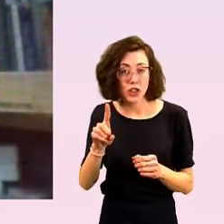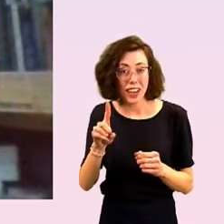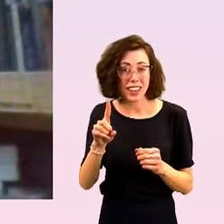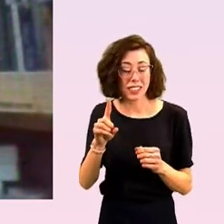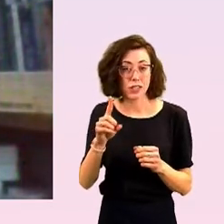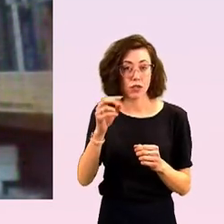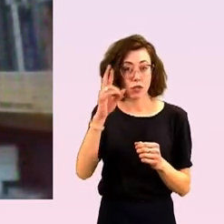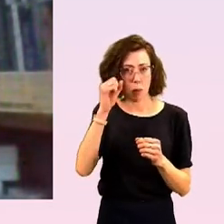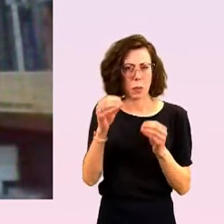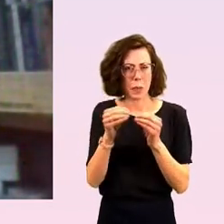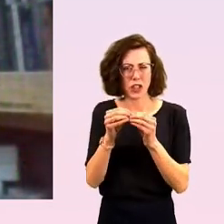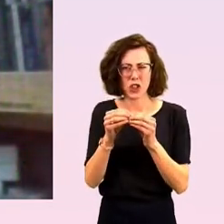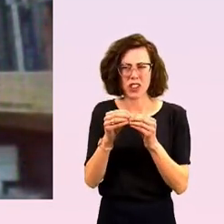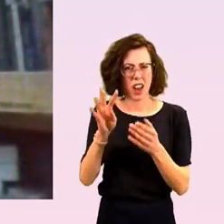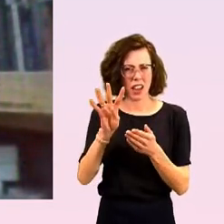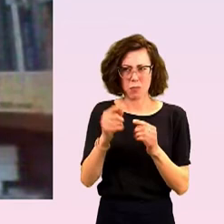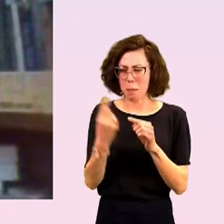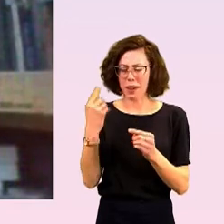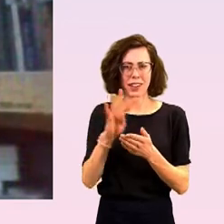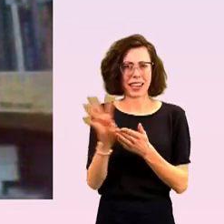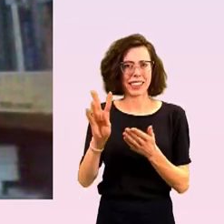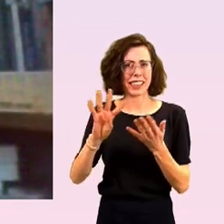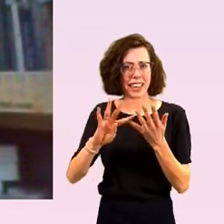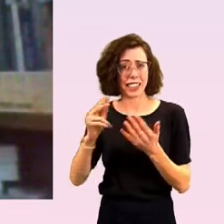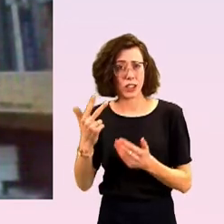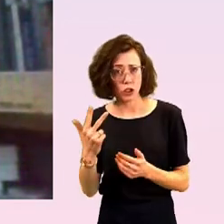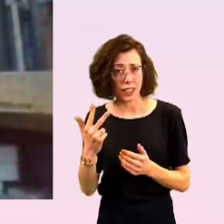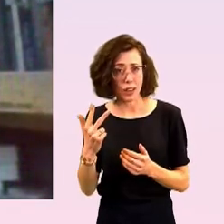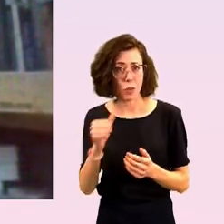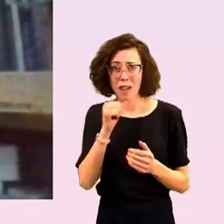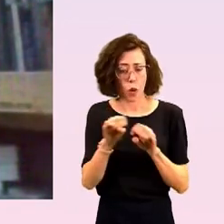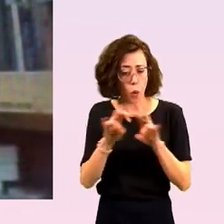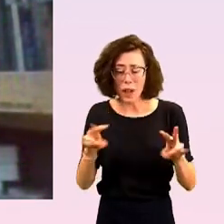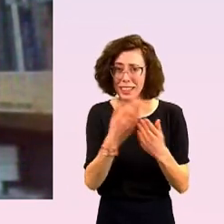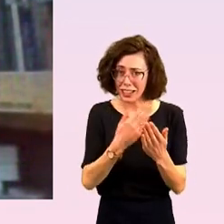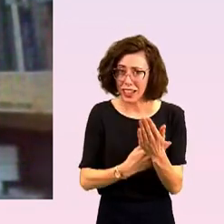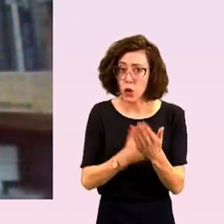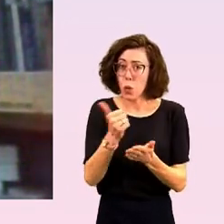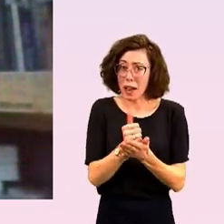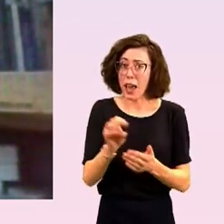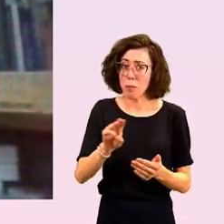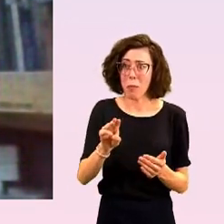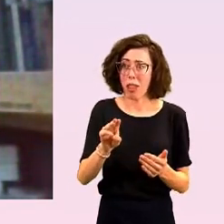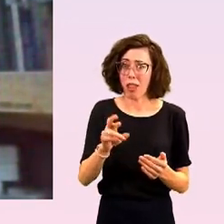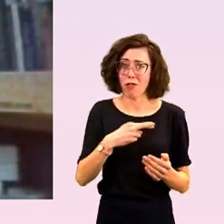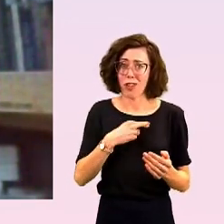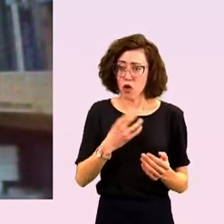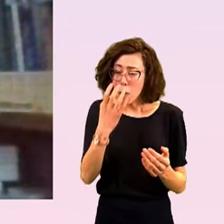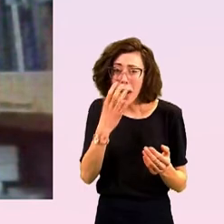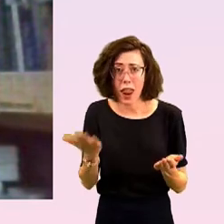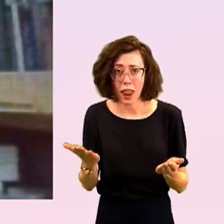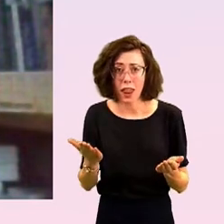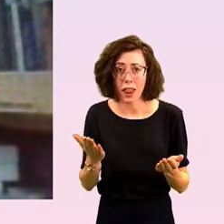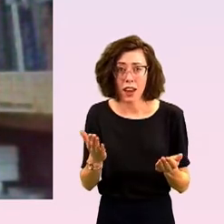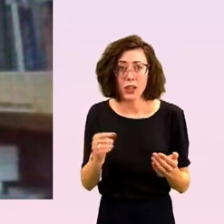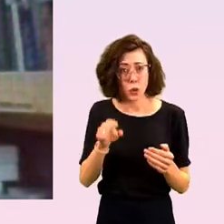criminals up until 1993. We had no equality legislation. Equality legislation, workplace legislation, wasn't enacted until 1999. So you